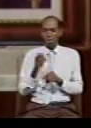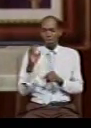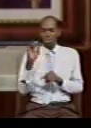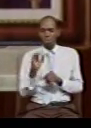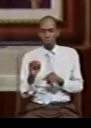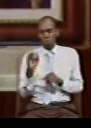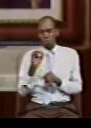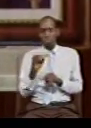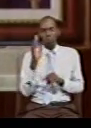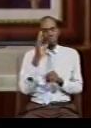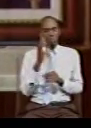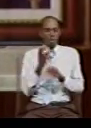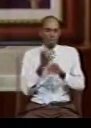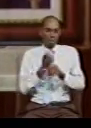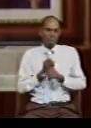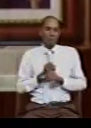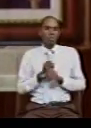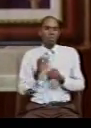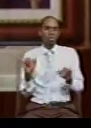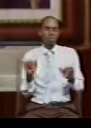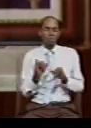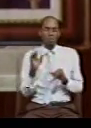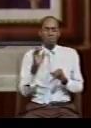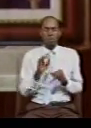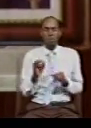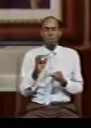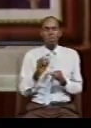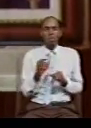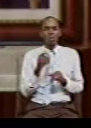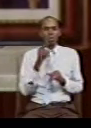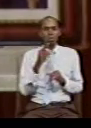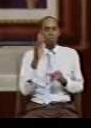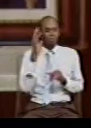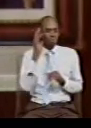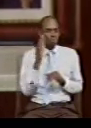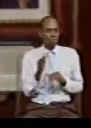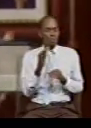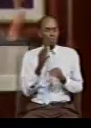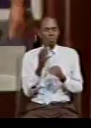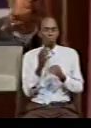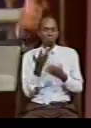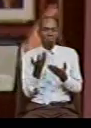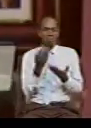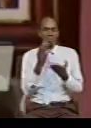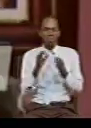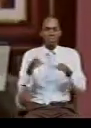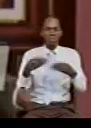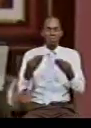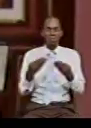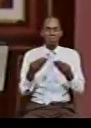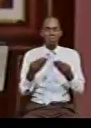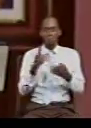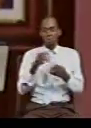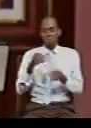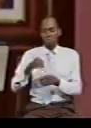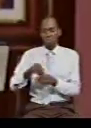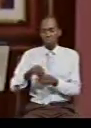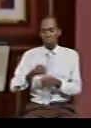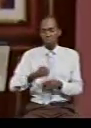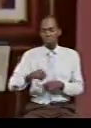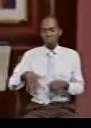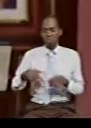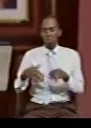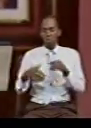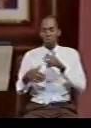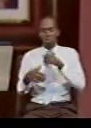10, you are going to reap on the account of that 10. If you sow 100, you are going to